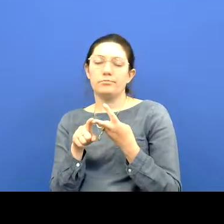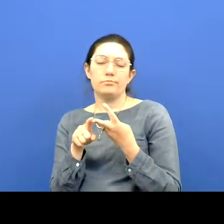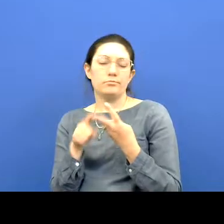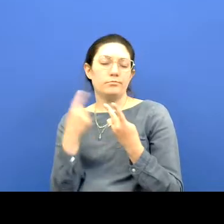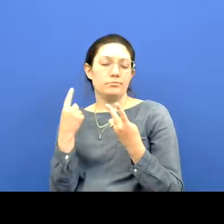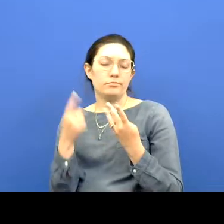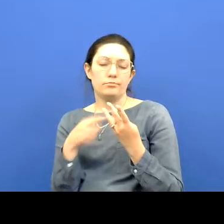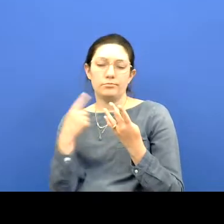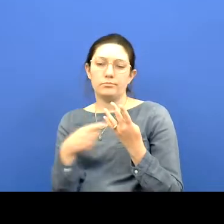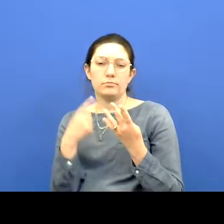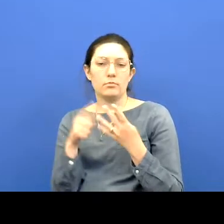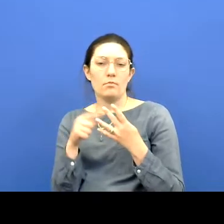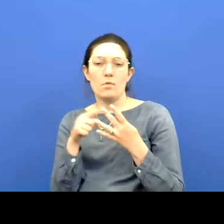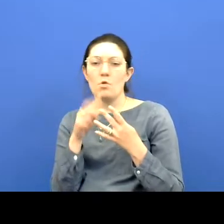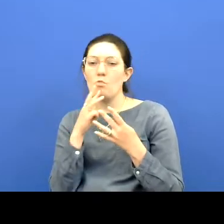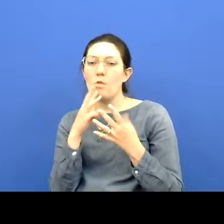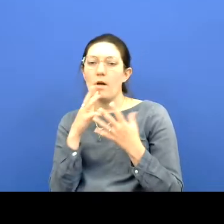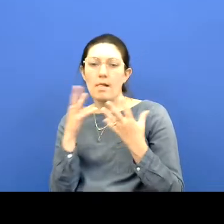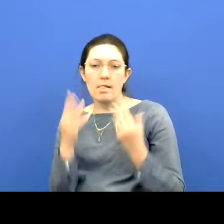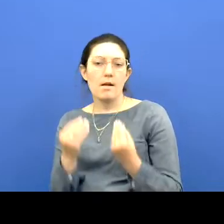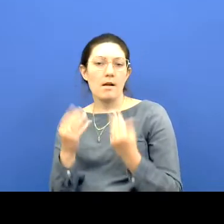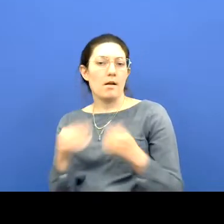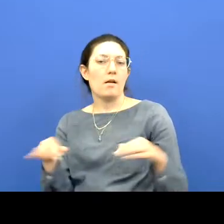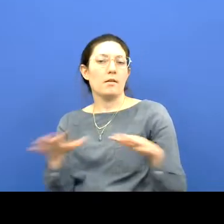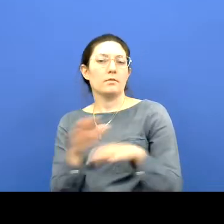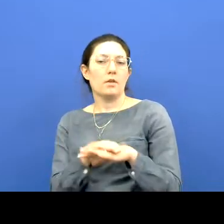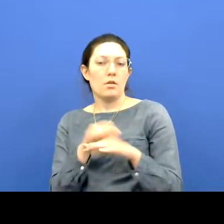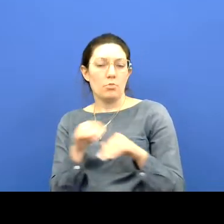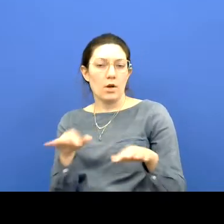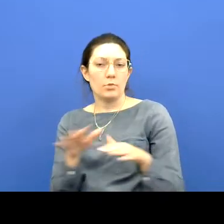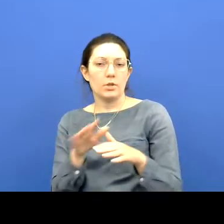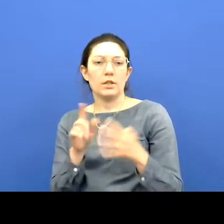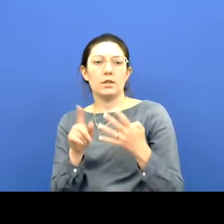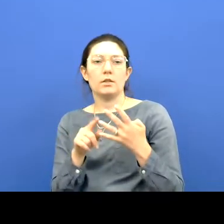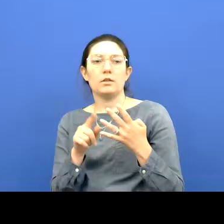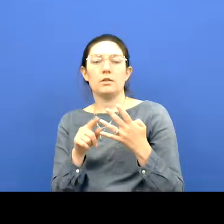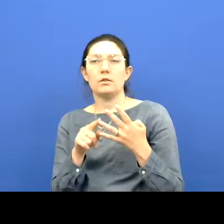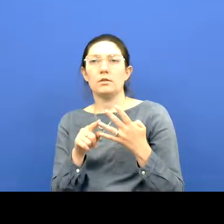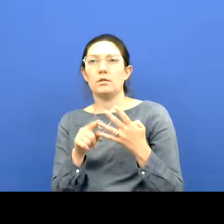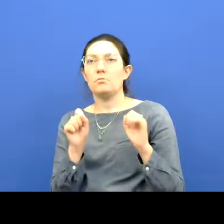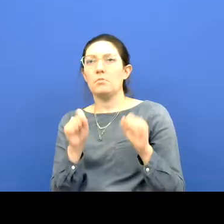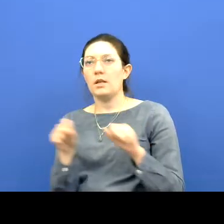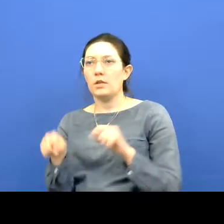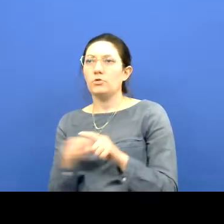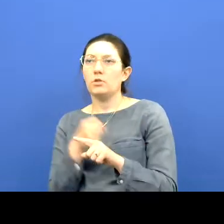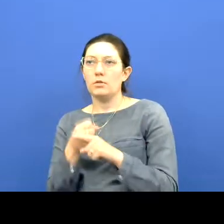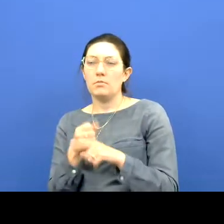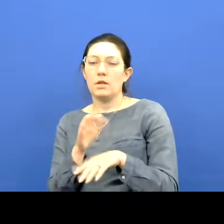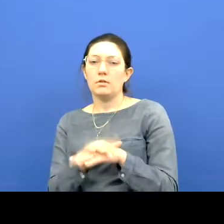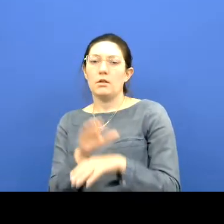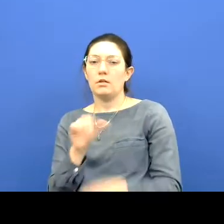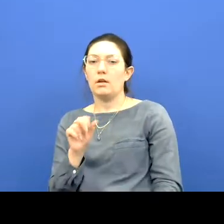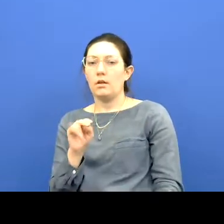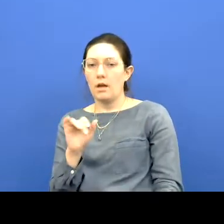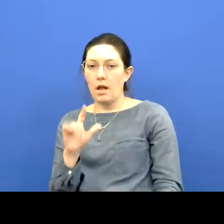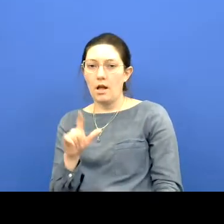There's wetlands on the property. There'd be the potential impact on the canal,